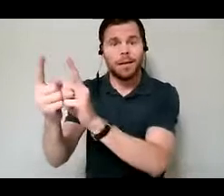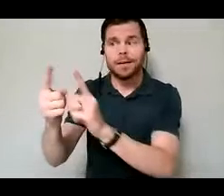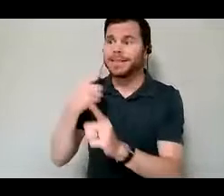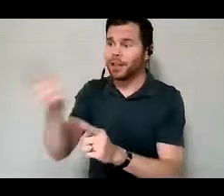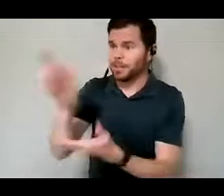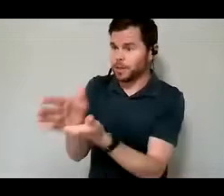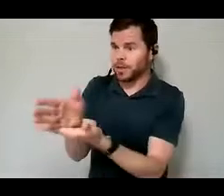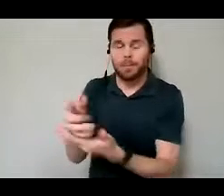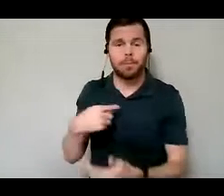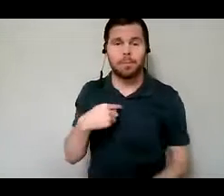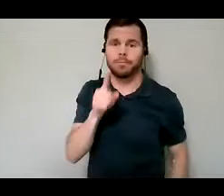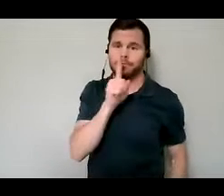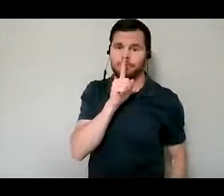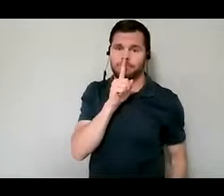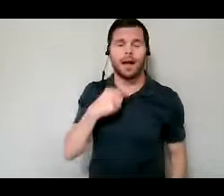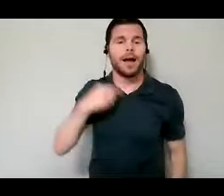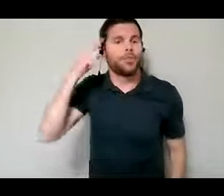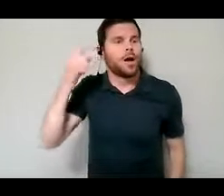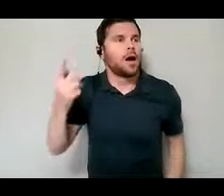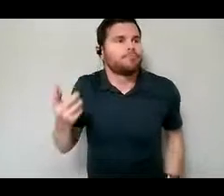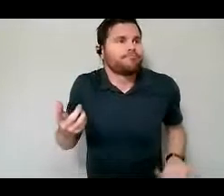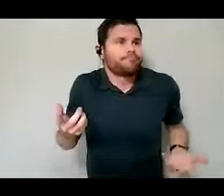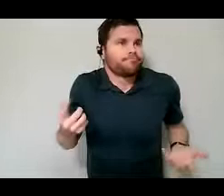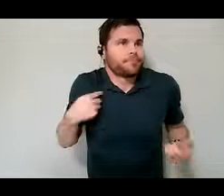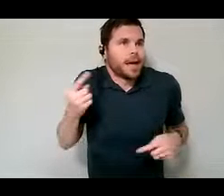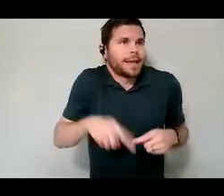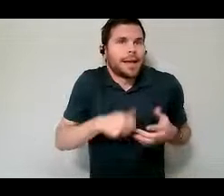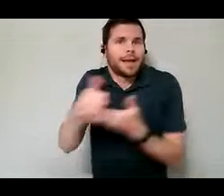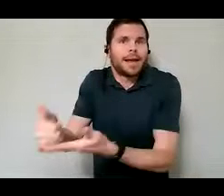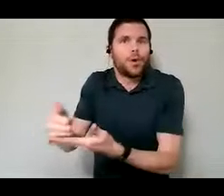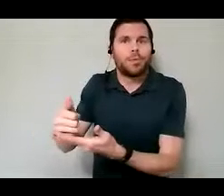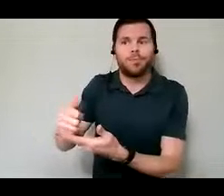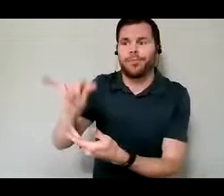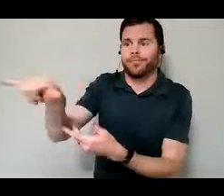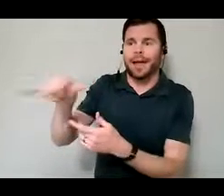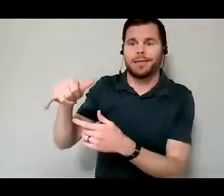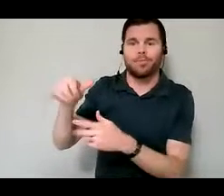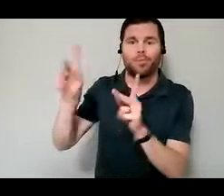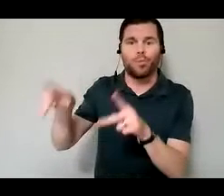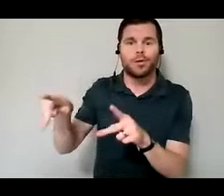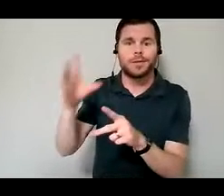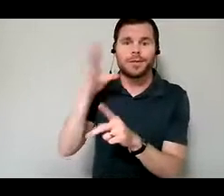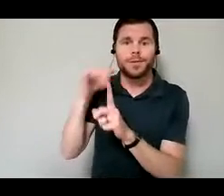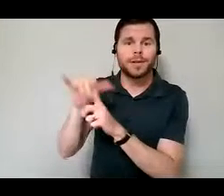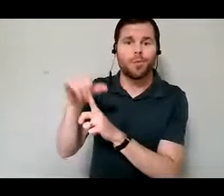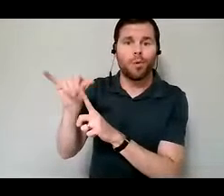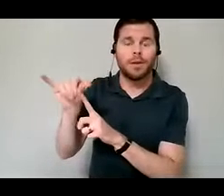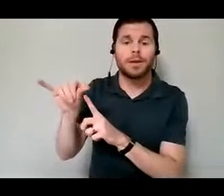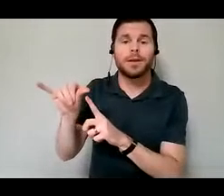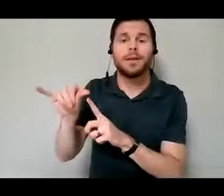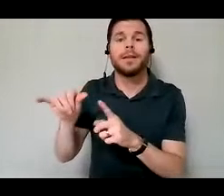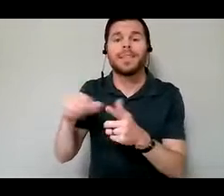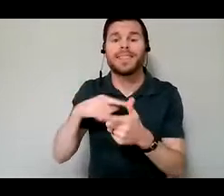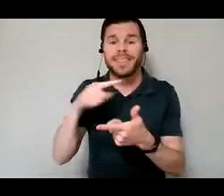So I didn't really think there was a way for me to help someone in a bullying situation. But throughout Ally